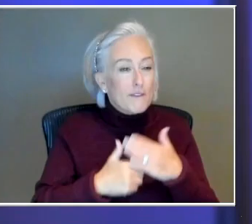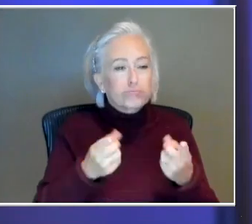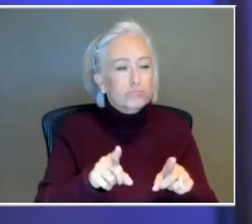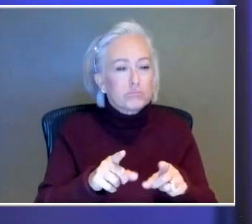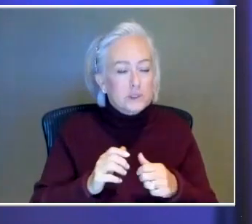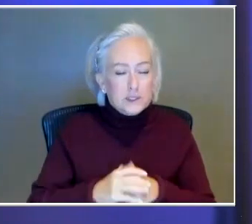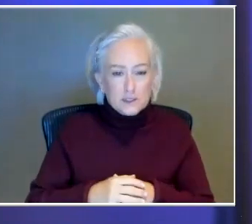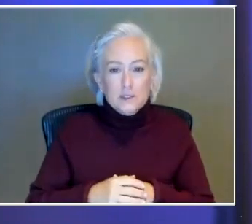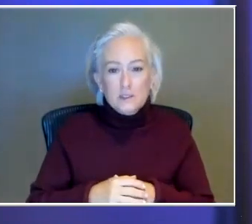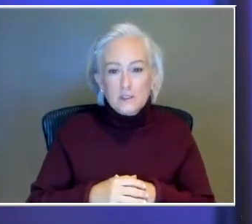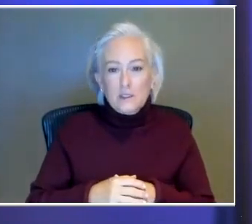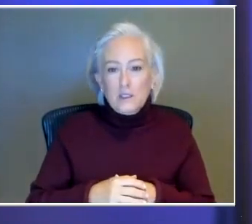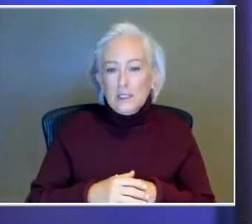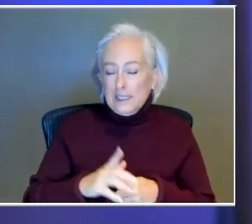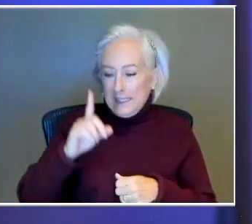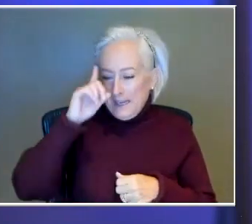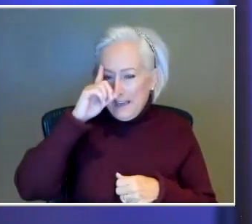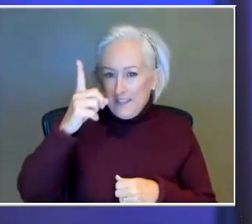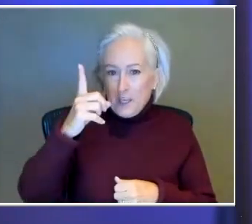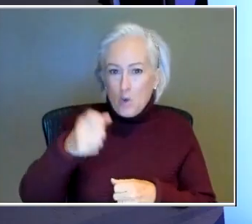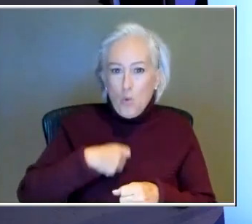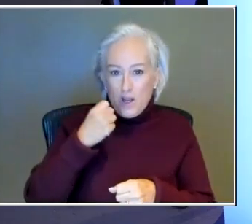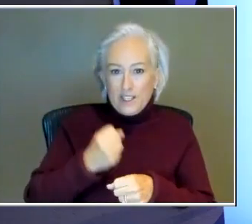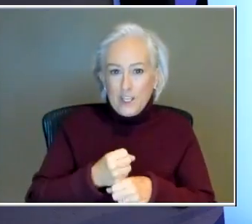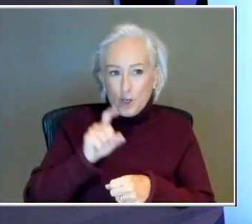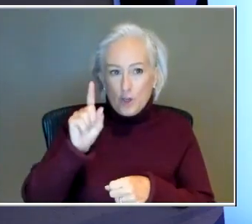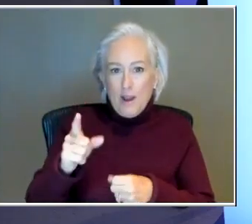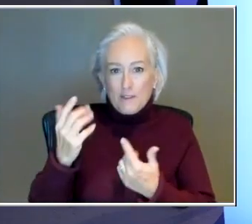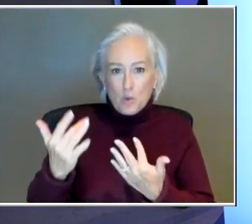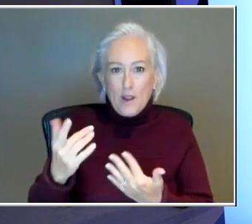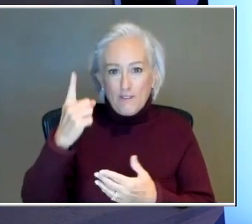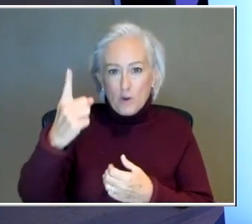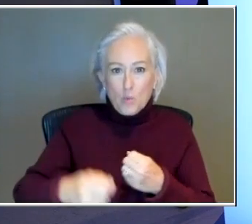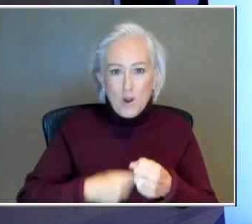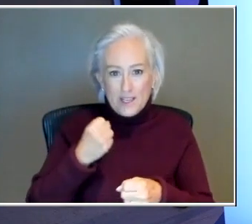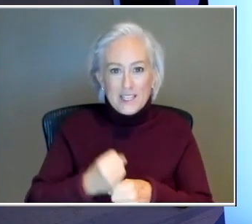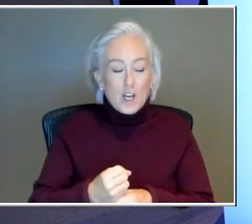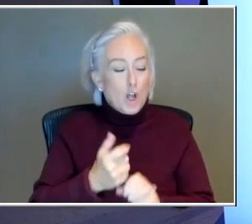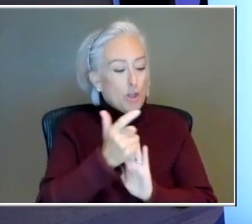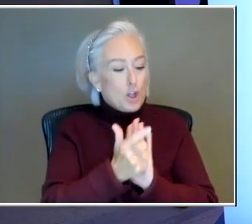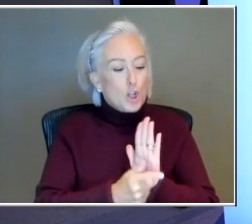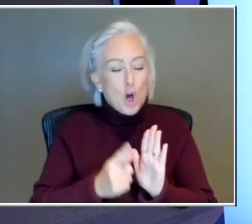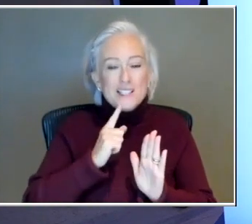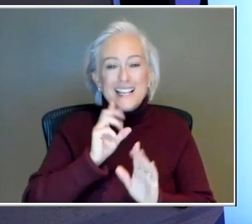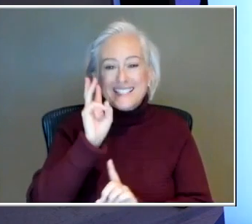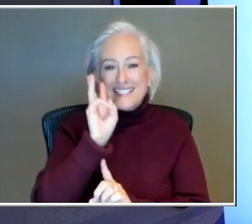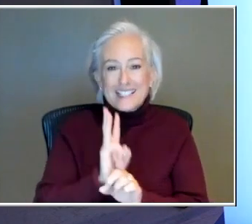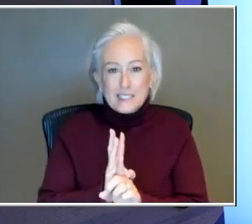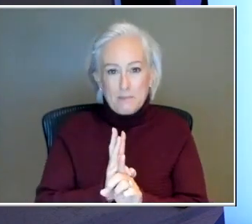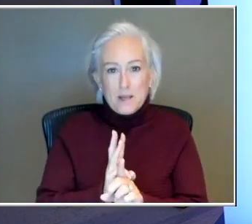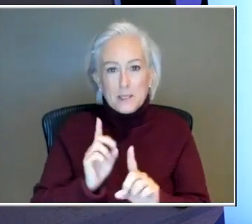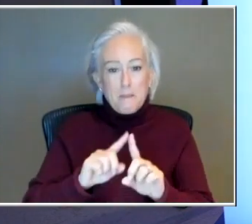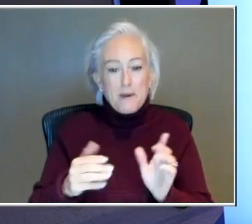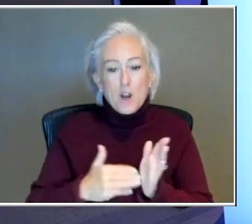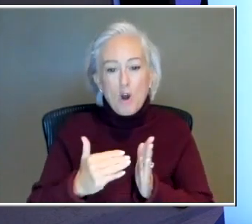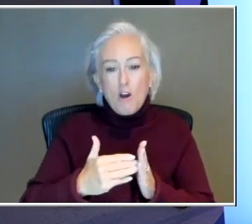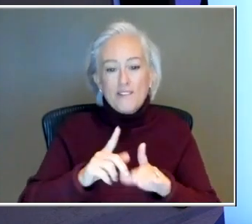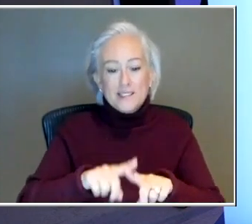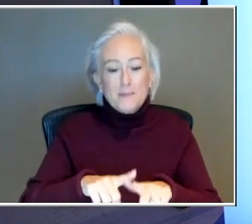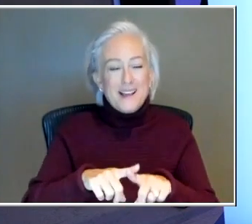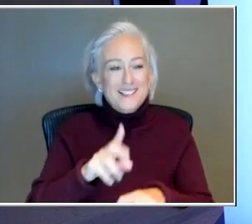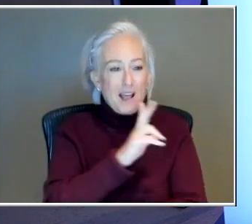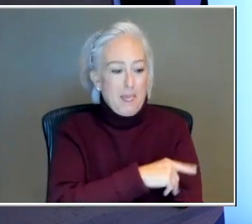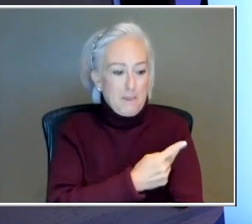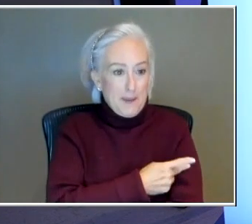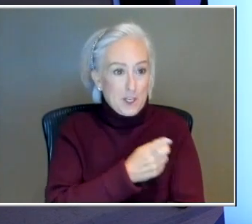it a year that you have to wait without having? By law, it's 6 months, but it's actually often the patients that they feel nervous about it, and understandably so. So